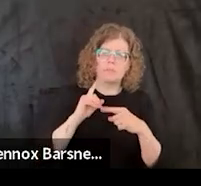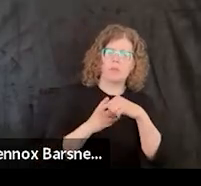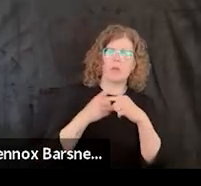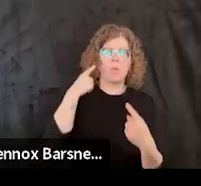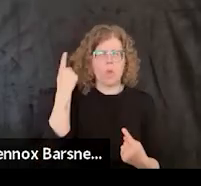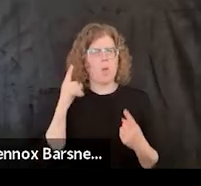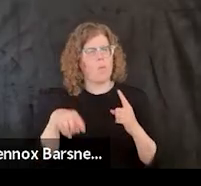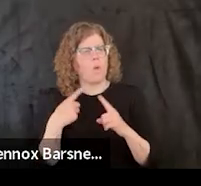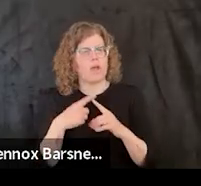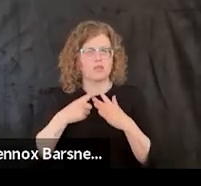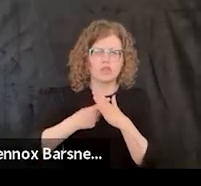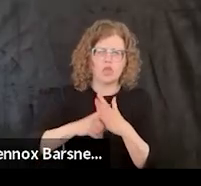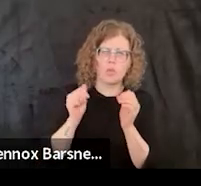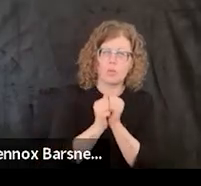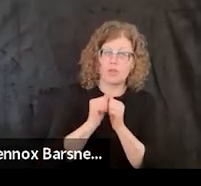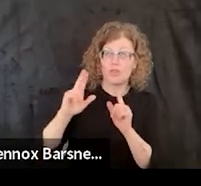Reviewing